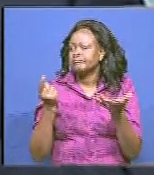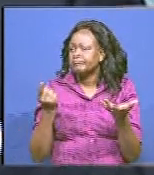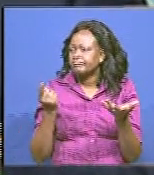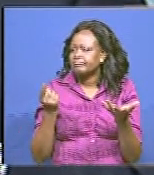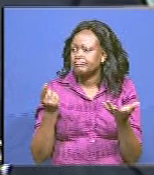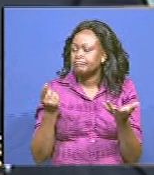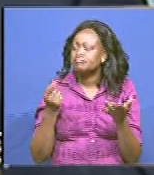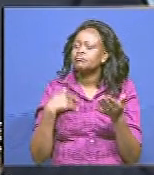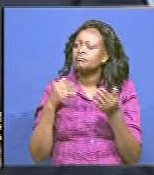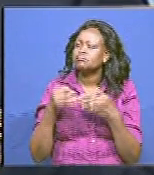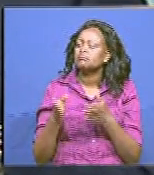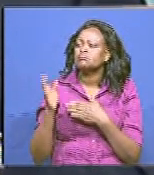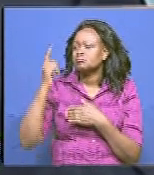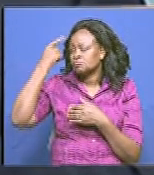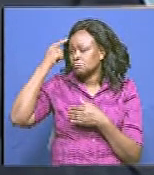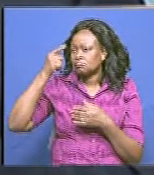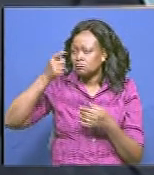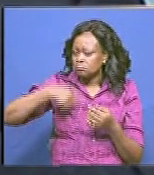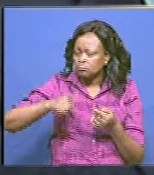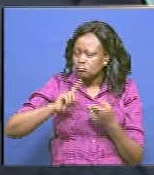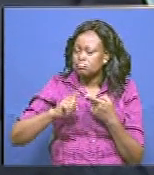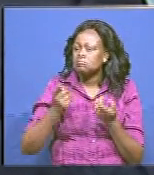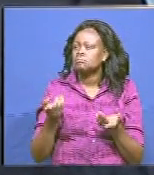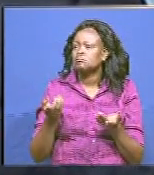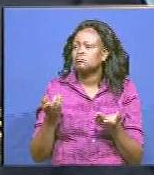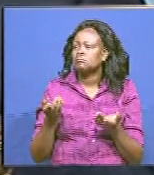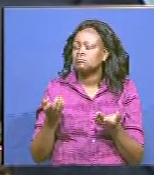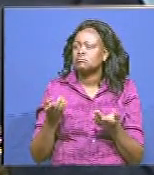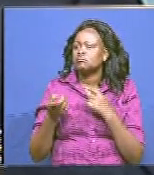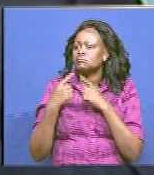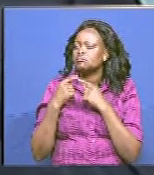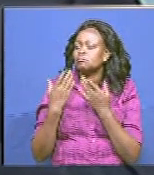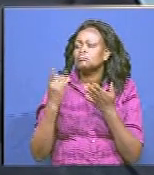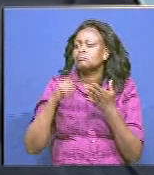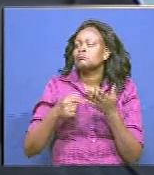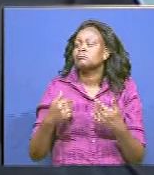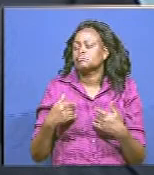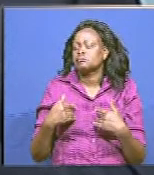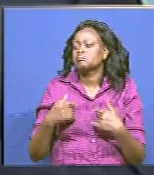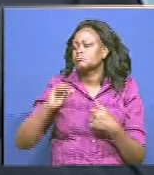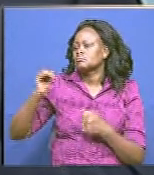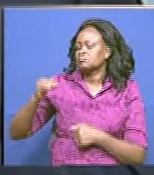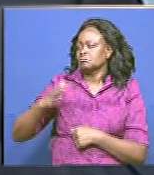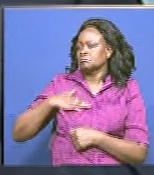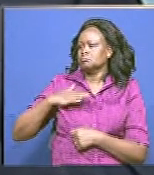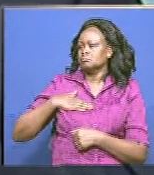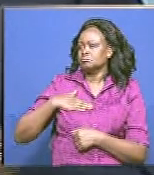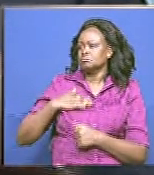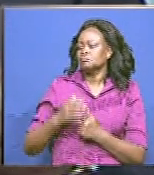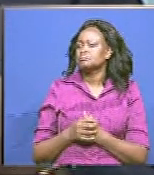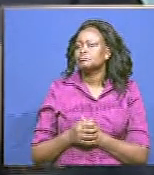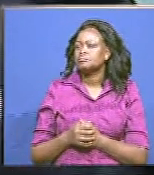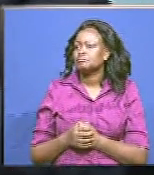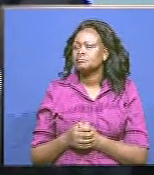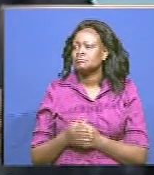we had the opportunity for us to be able to talk about what we have in counties. Yes. Now, and I want